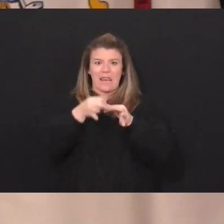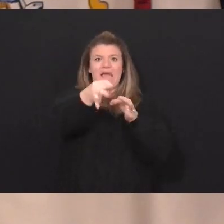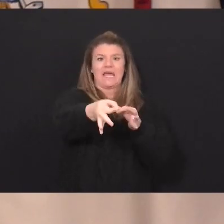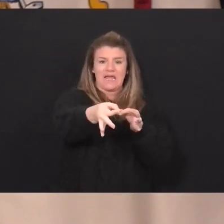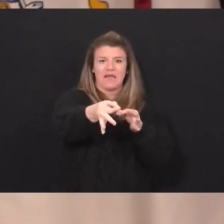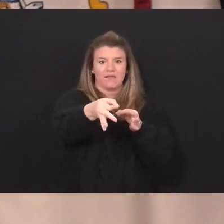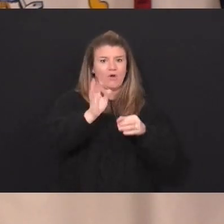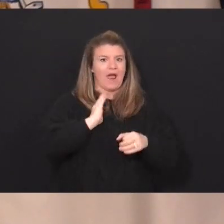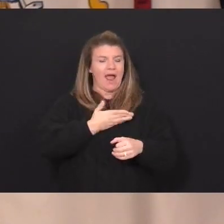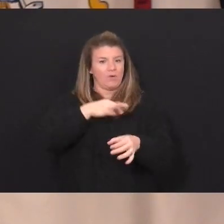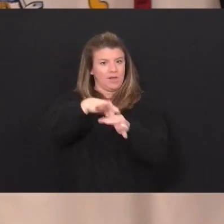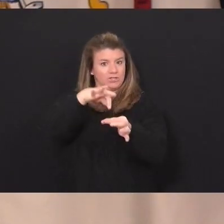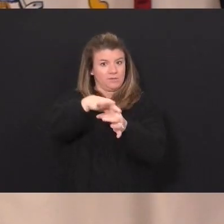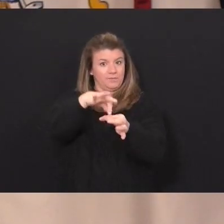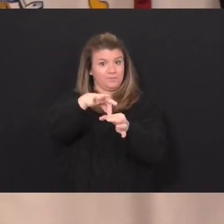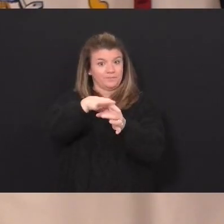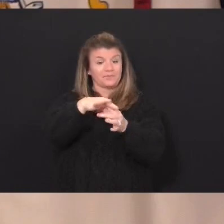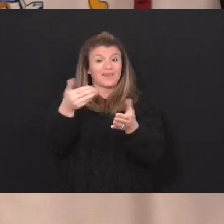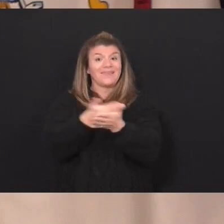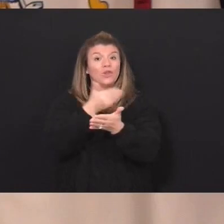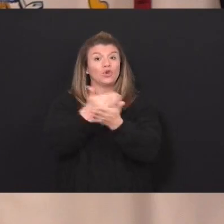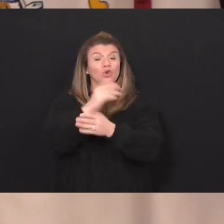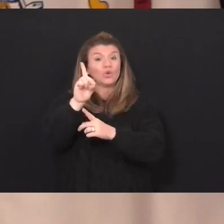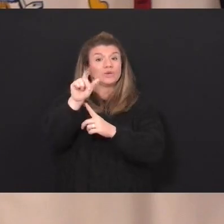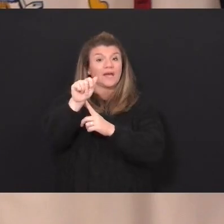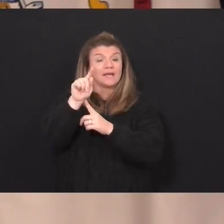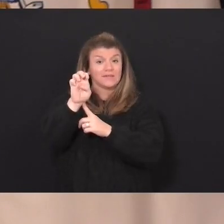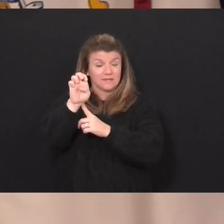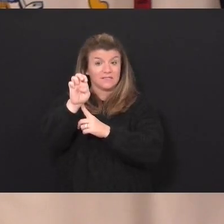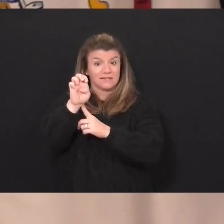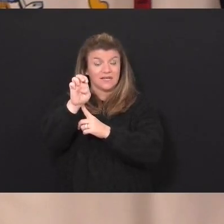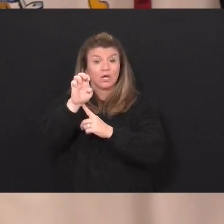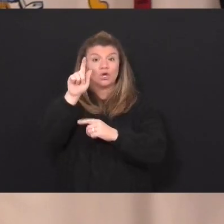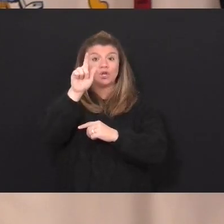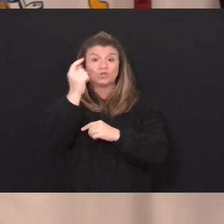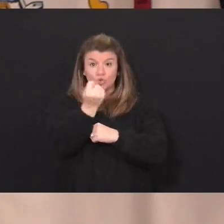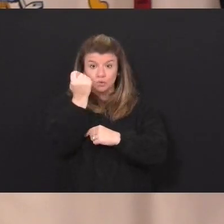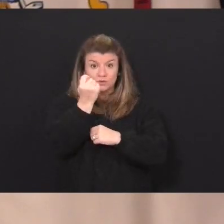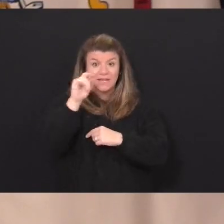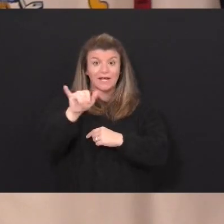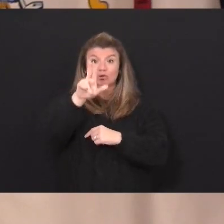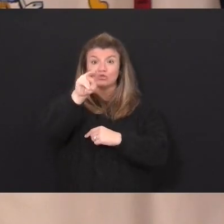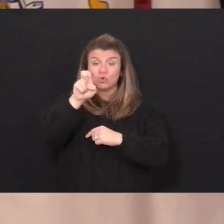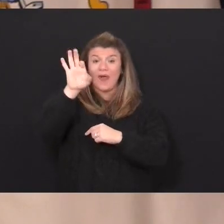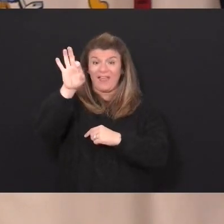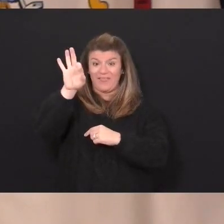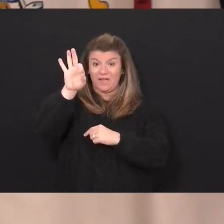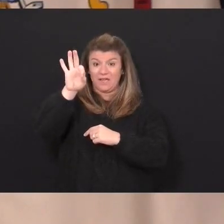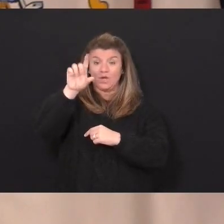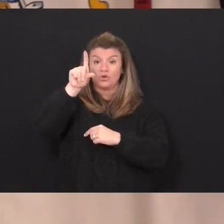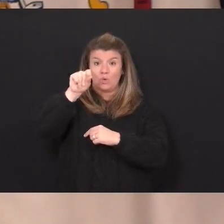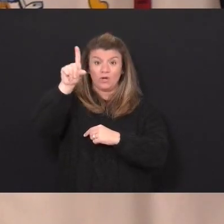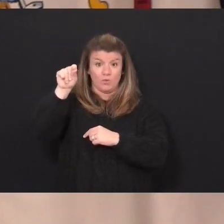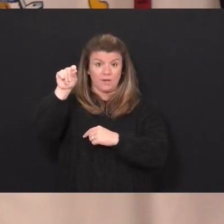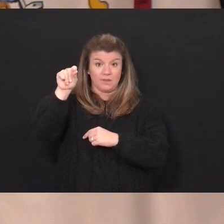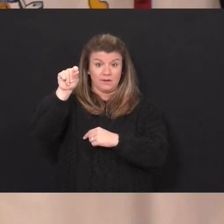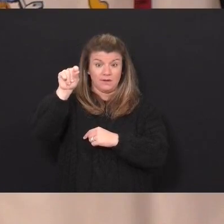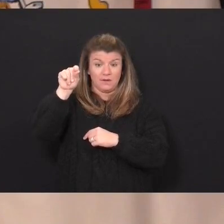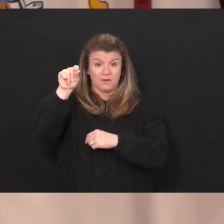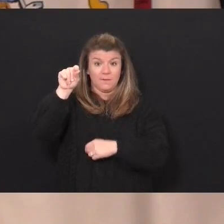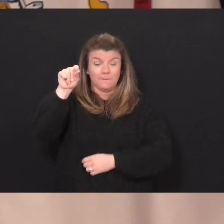in our election. The new primary date will be Tuesday, June the 9th, 2020.